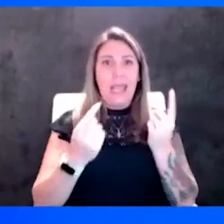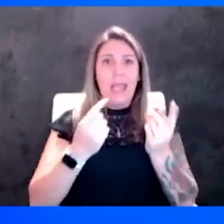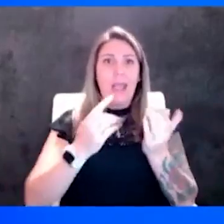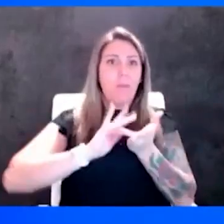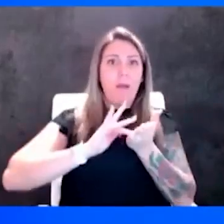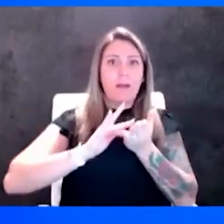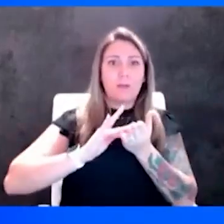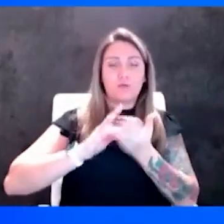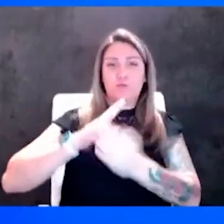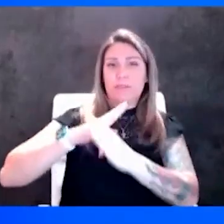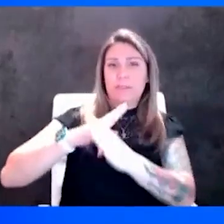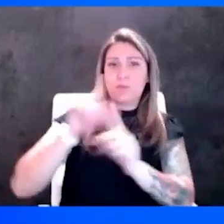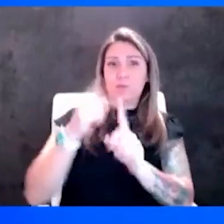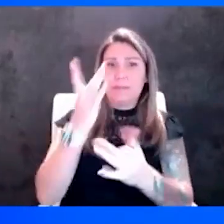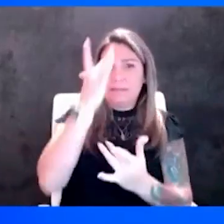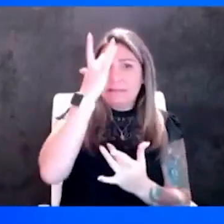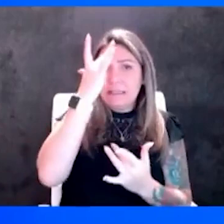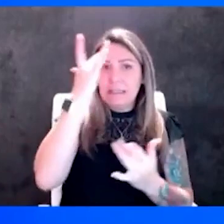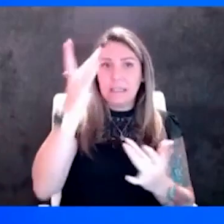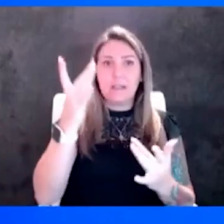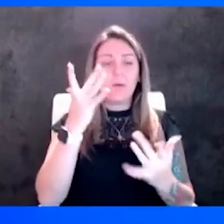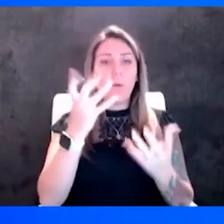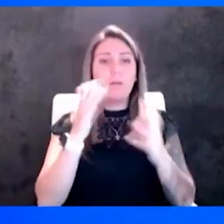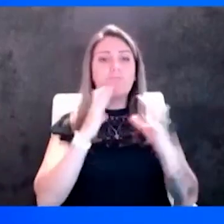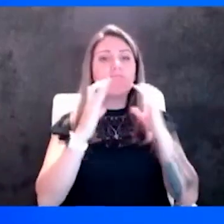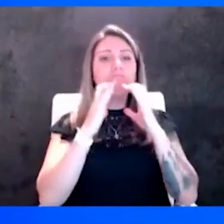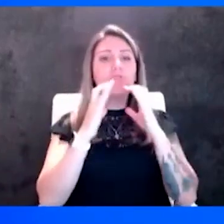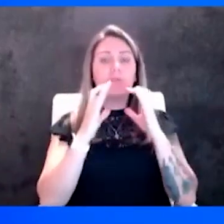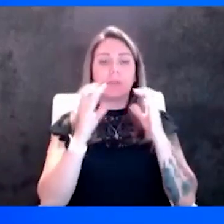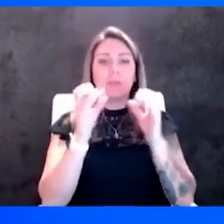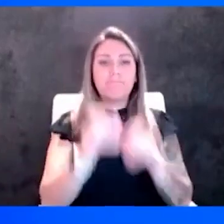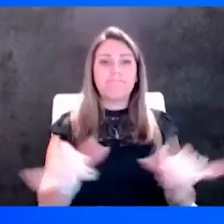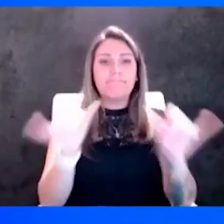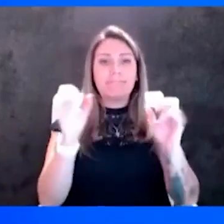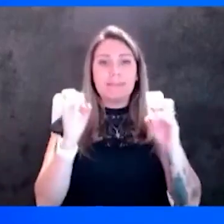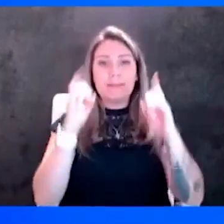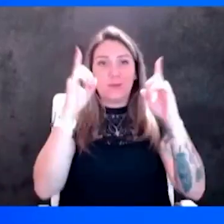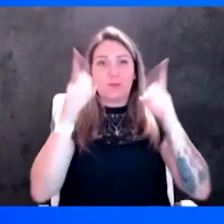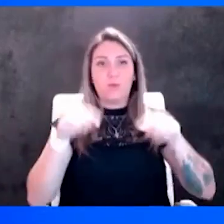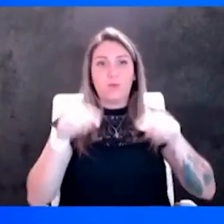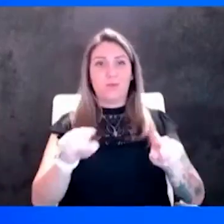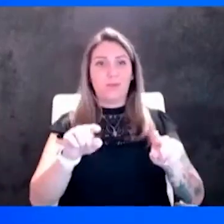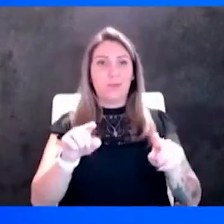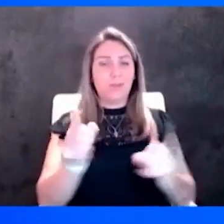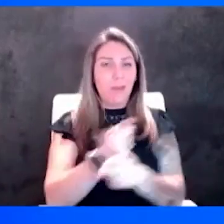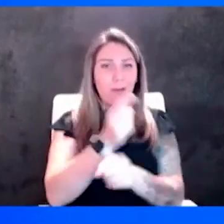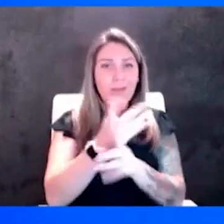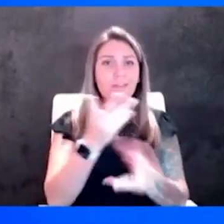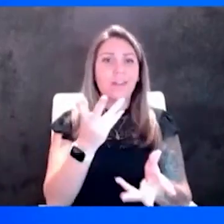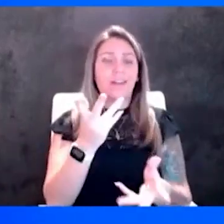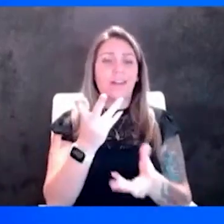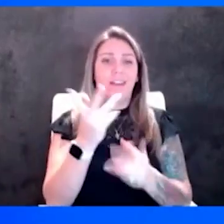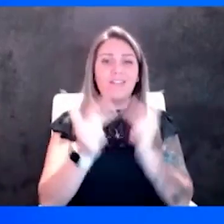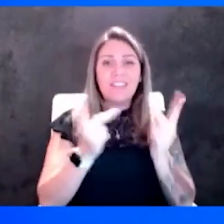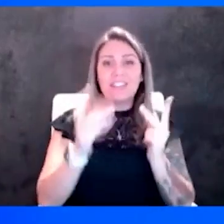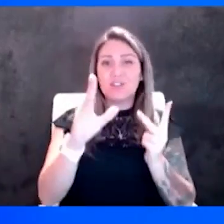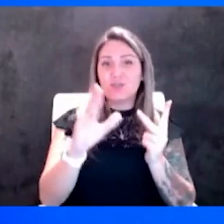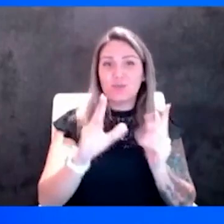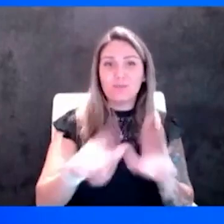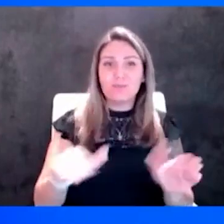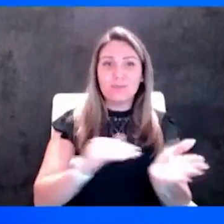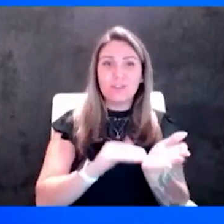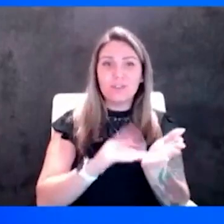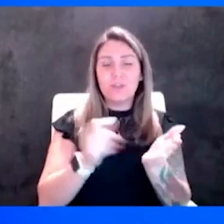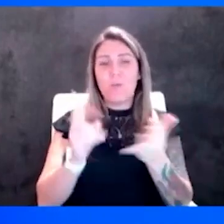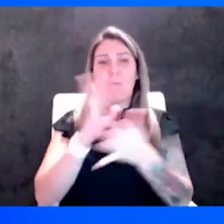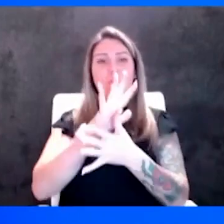want to have these conversations, continue this education during those regular visits with either your pediatrician or your primary care